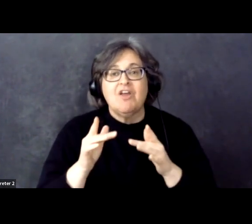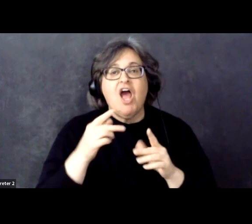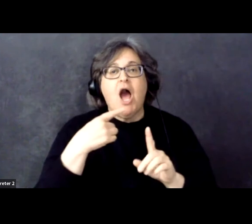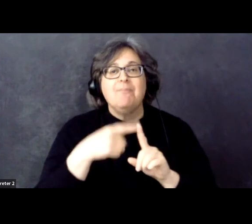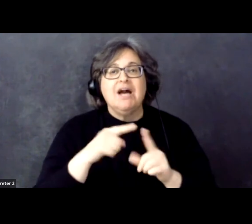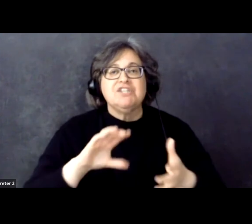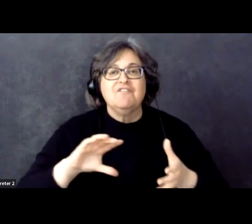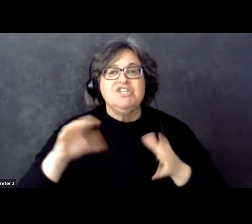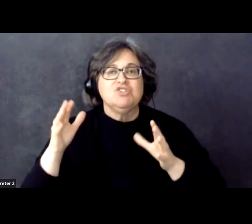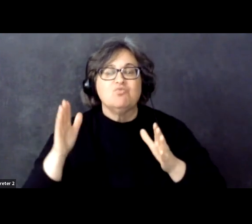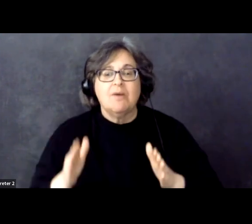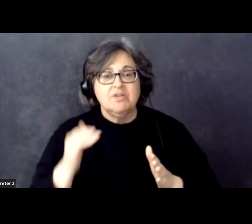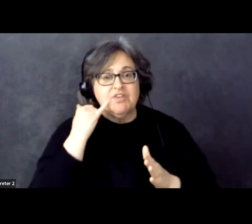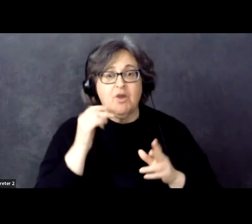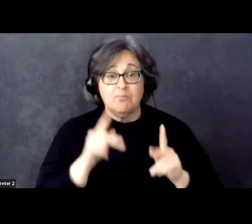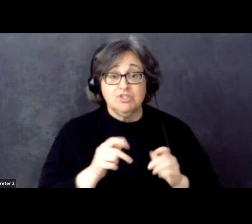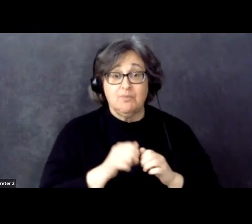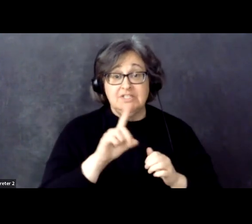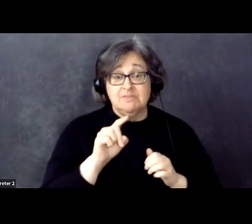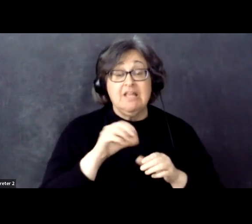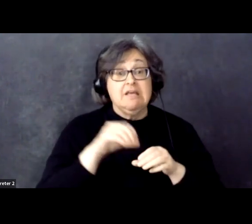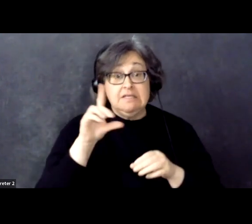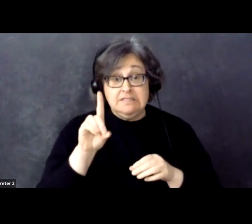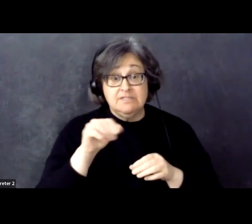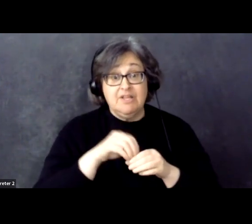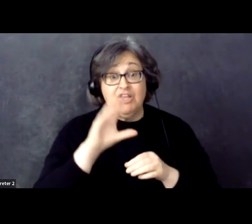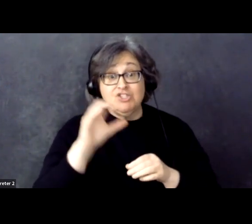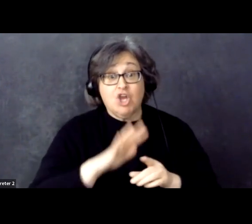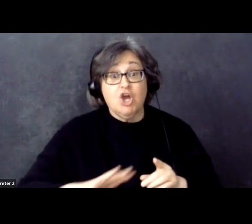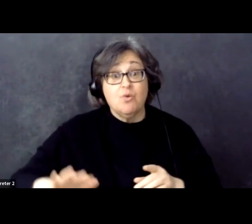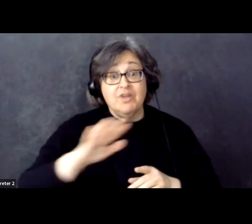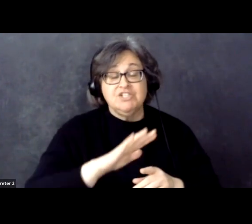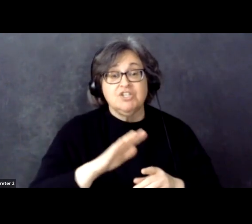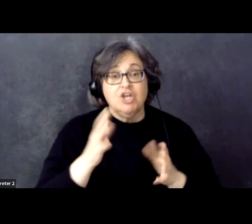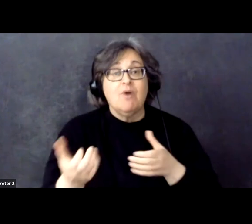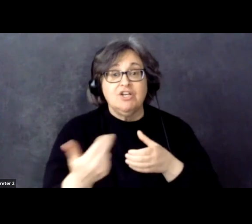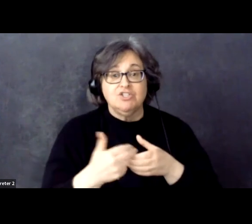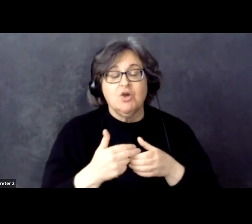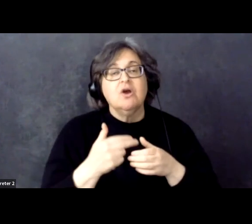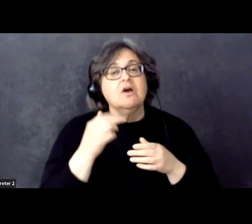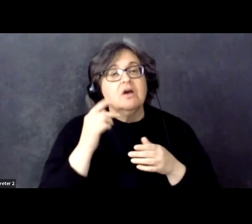with a disability living in the Chicago region and are interested in joining our community, visit